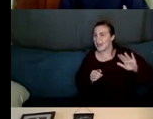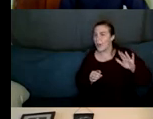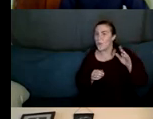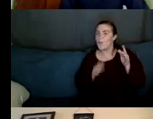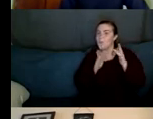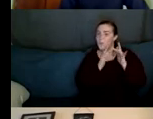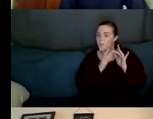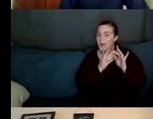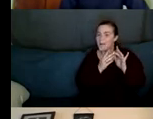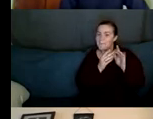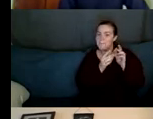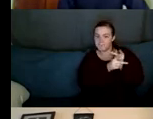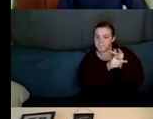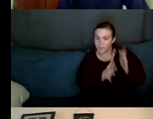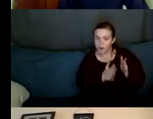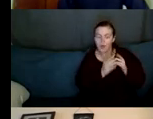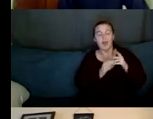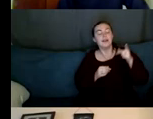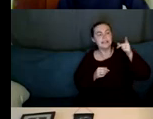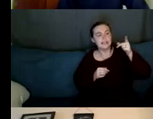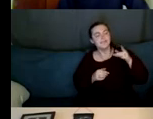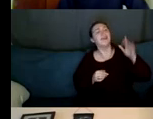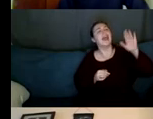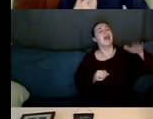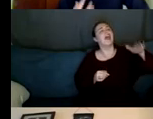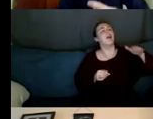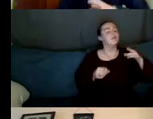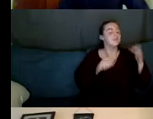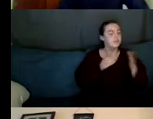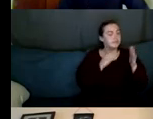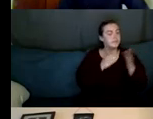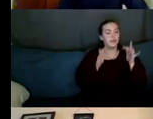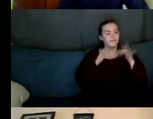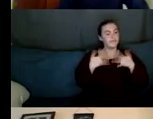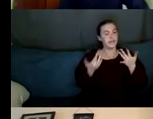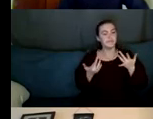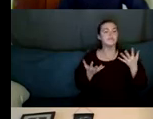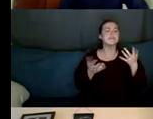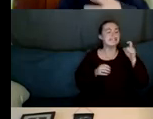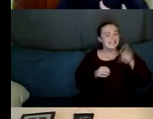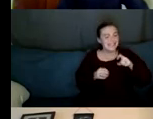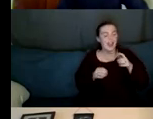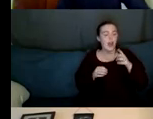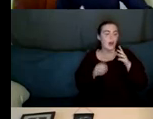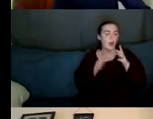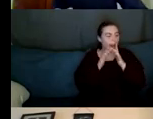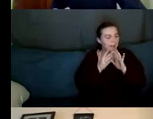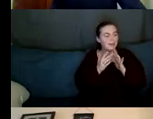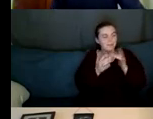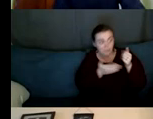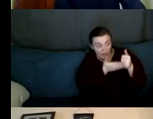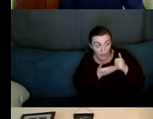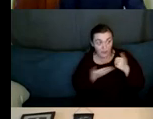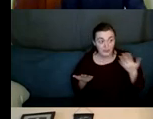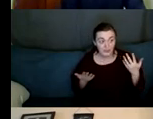we're planning this event and we know that we really need a website to be able to communicate with people. Can you help? And